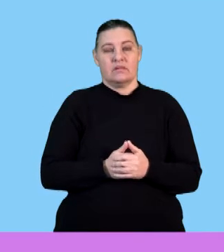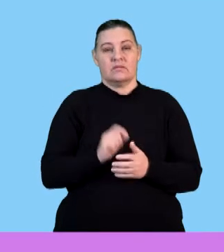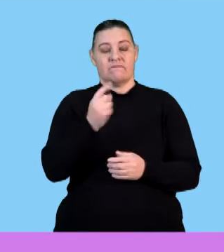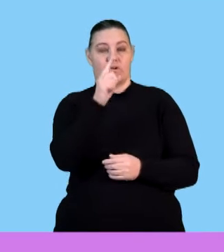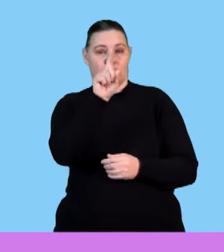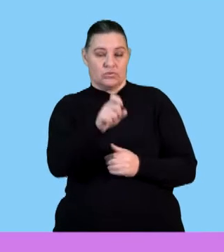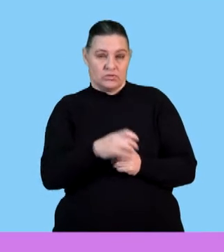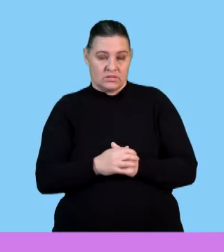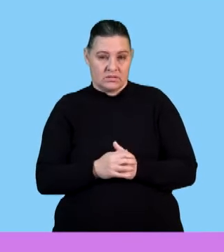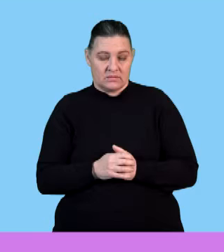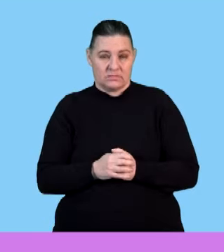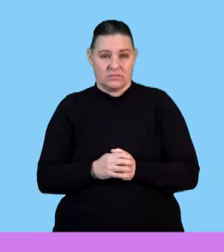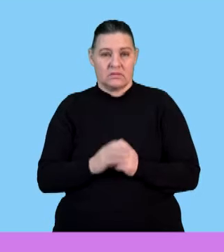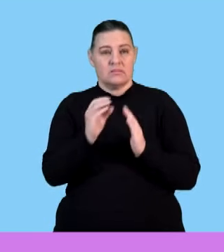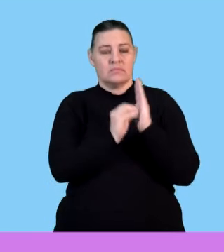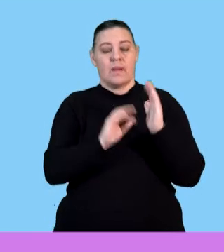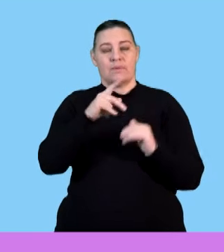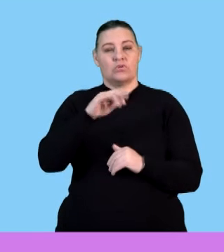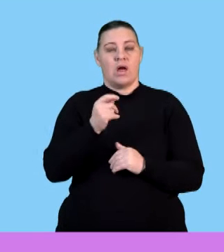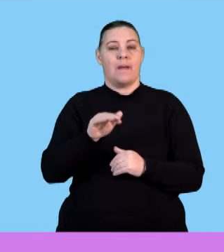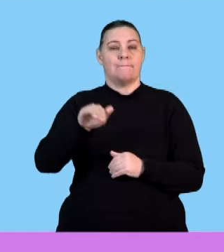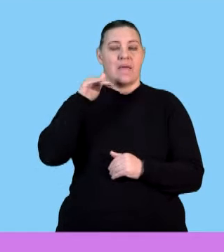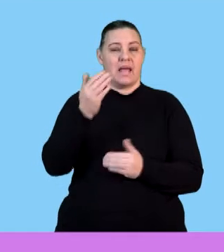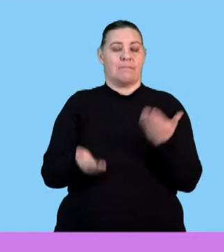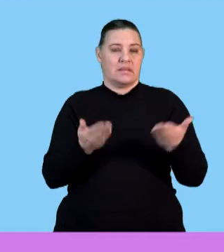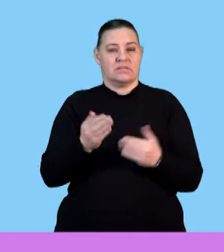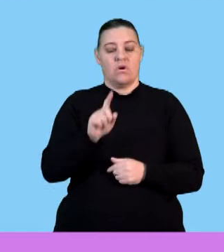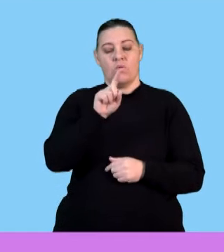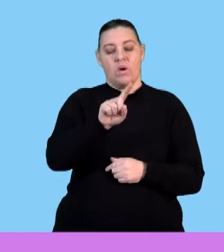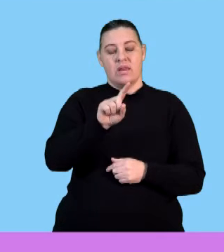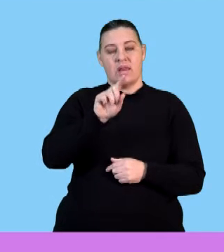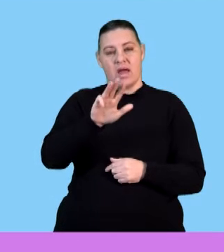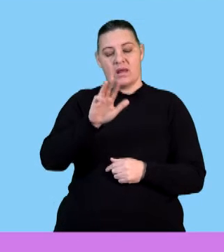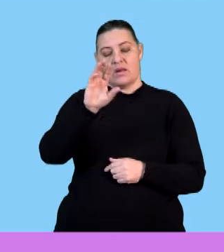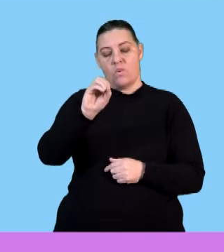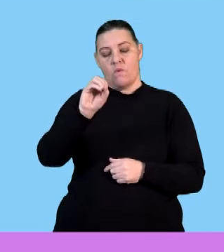Okay, here's the first question. Write down Pantsula's bank balance on